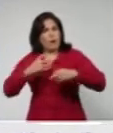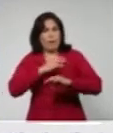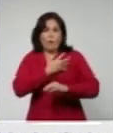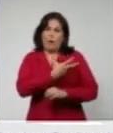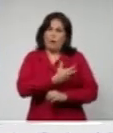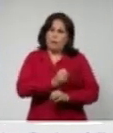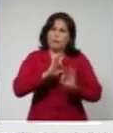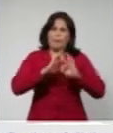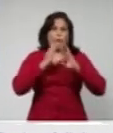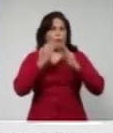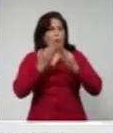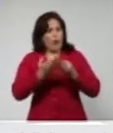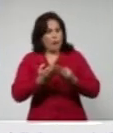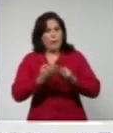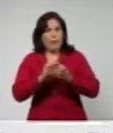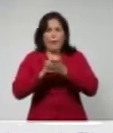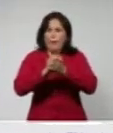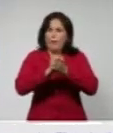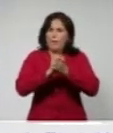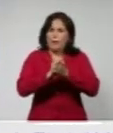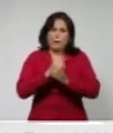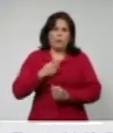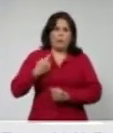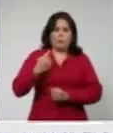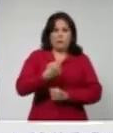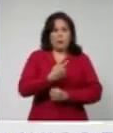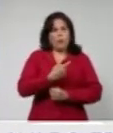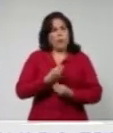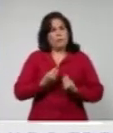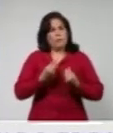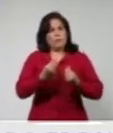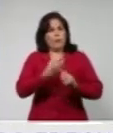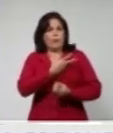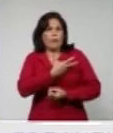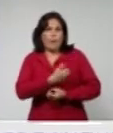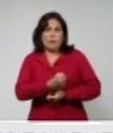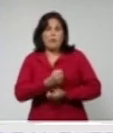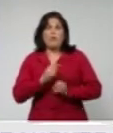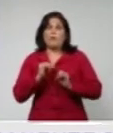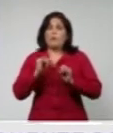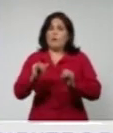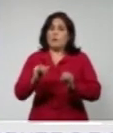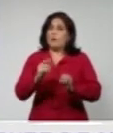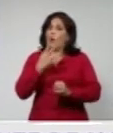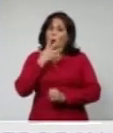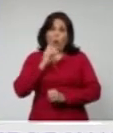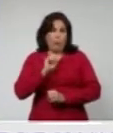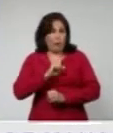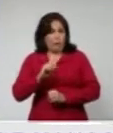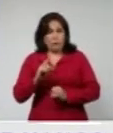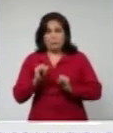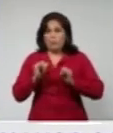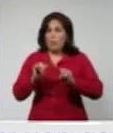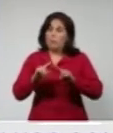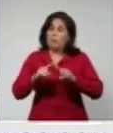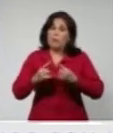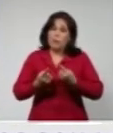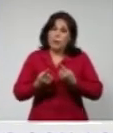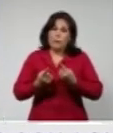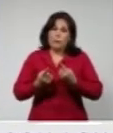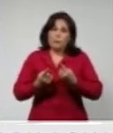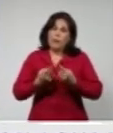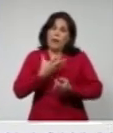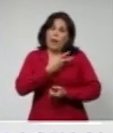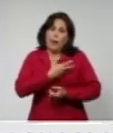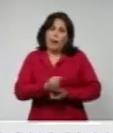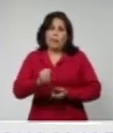family and friends. Such news is always unpleasant, and we deeply regret the death